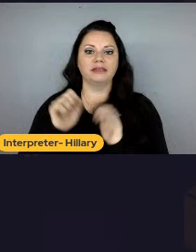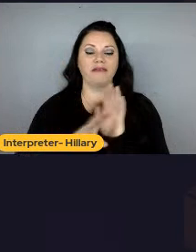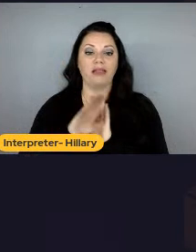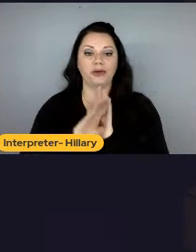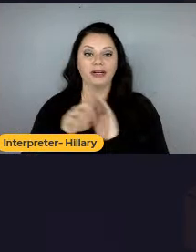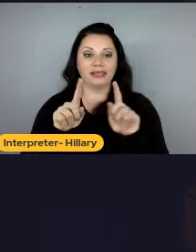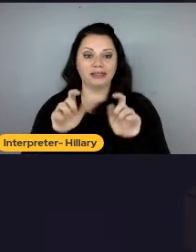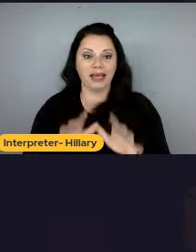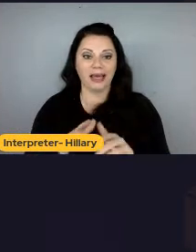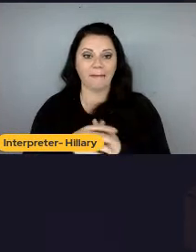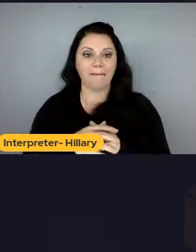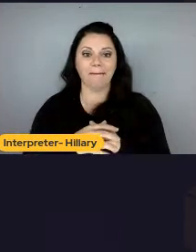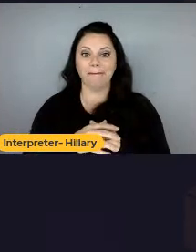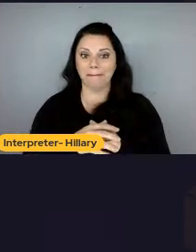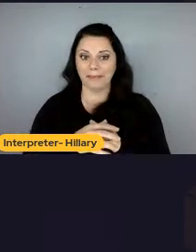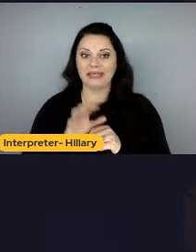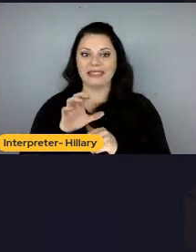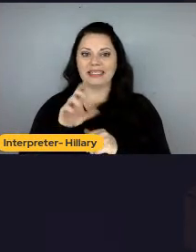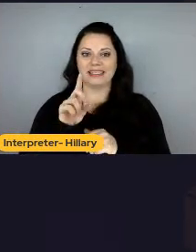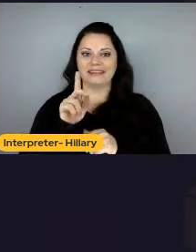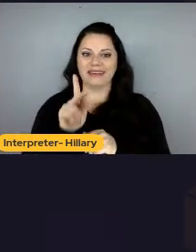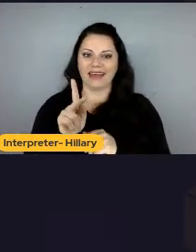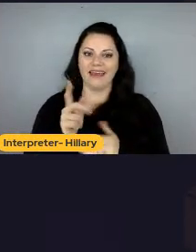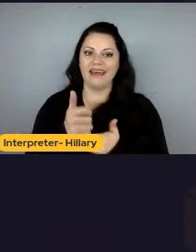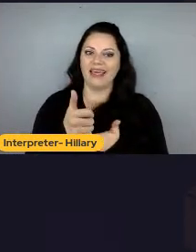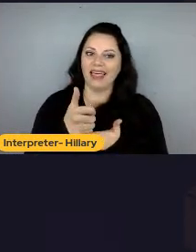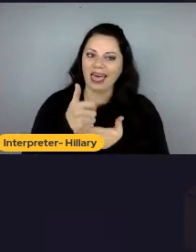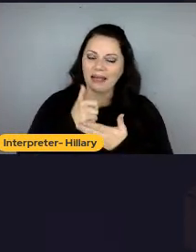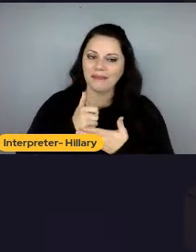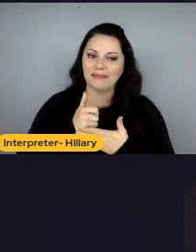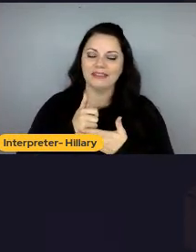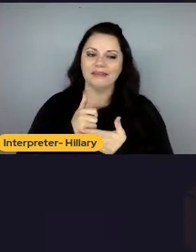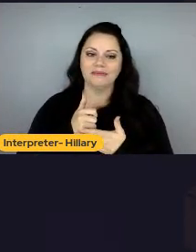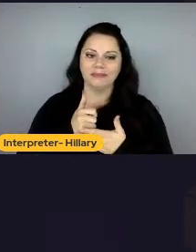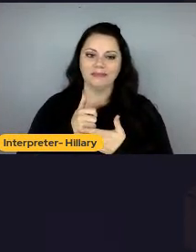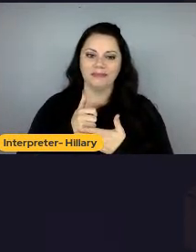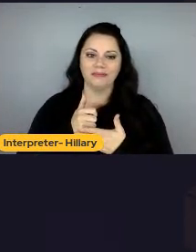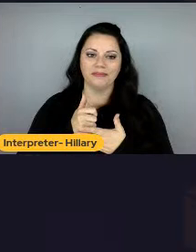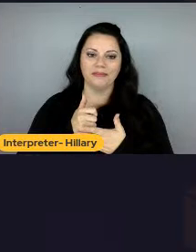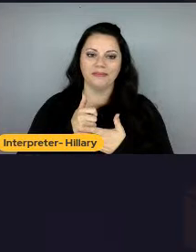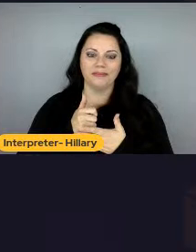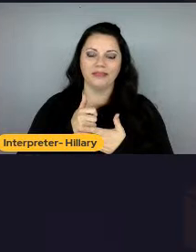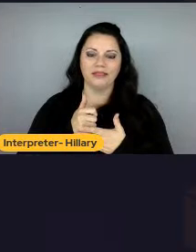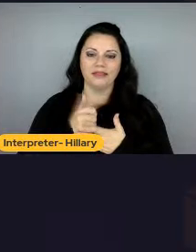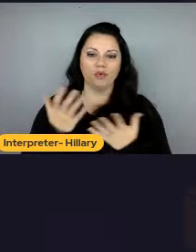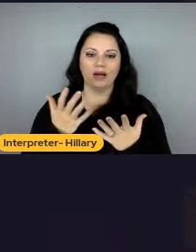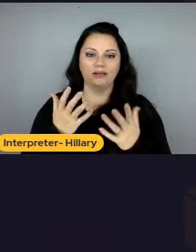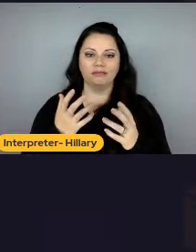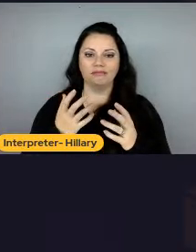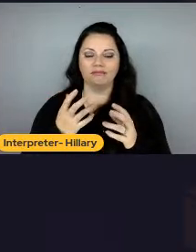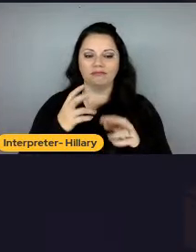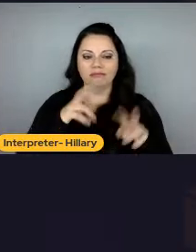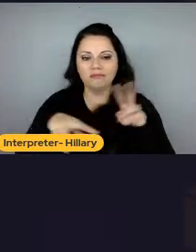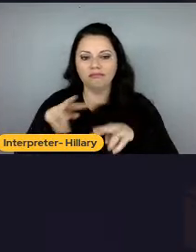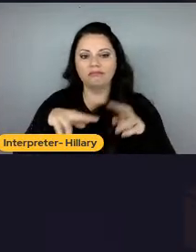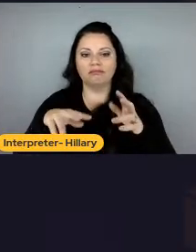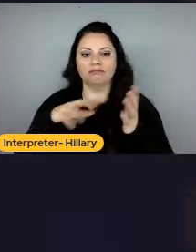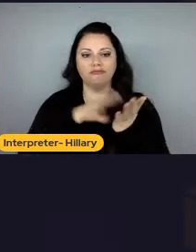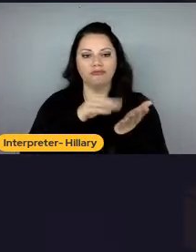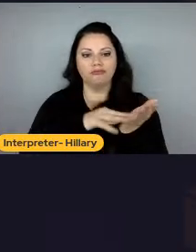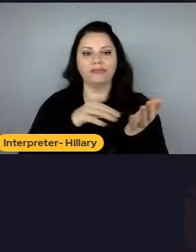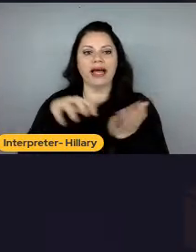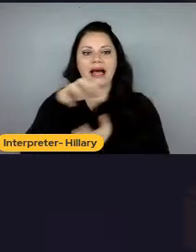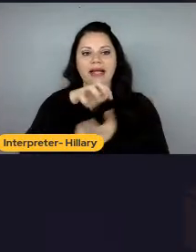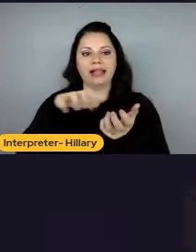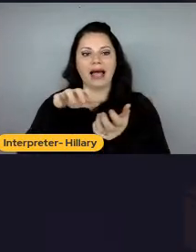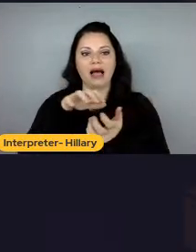and CDK helped me in that I was able to explore CloudFormation